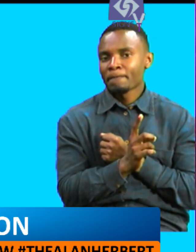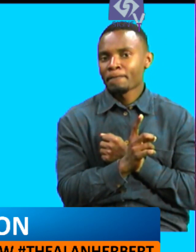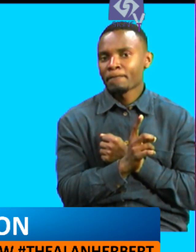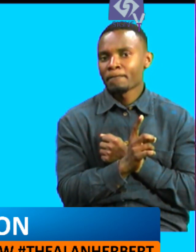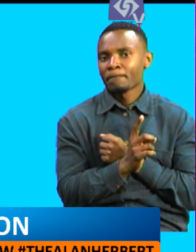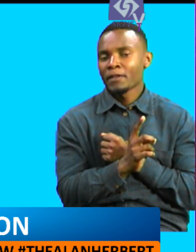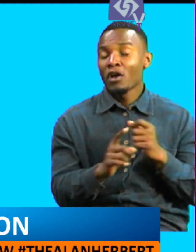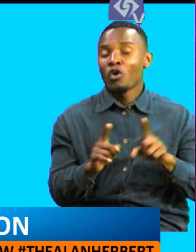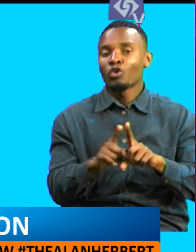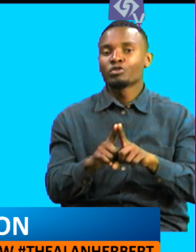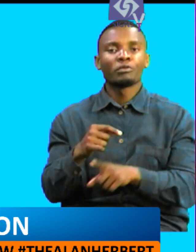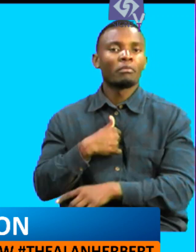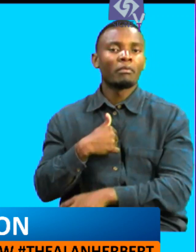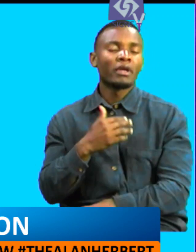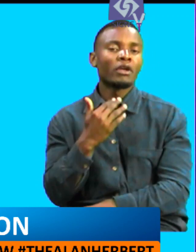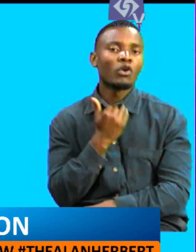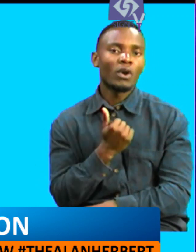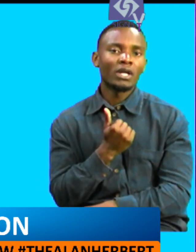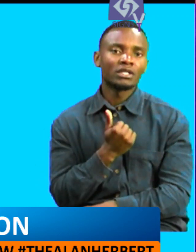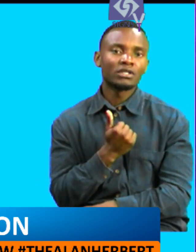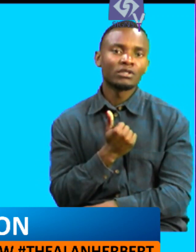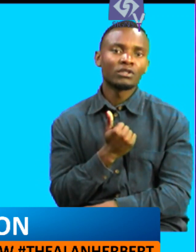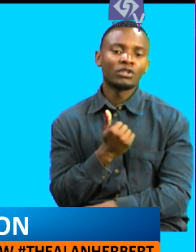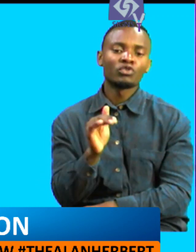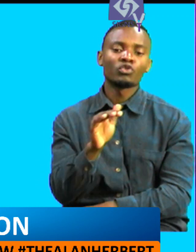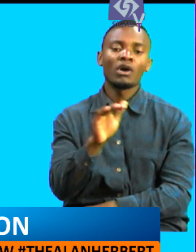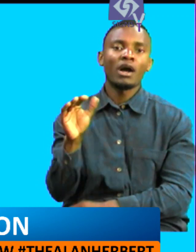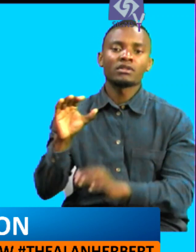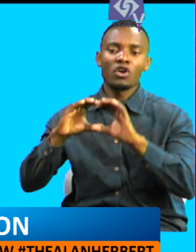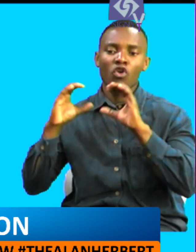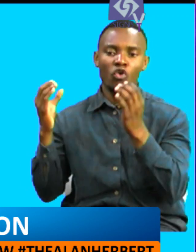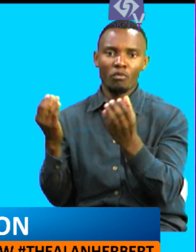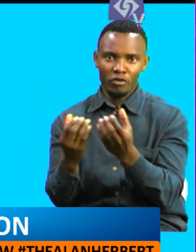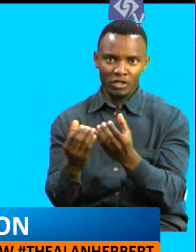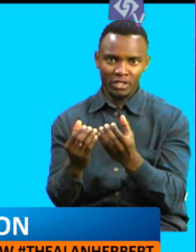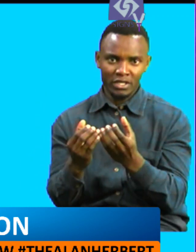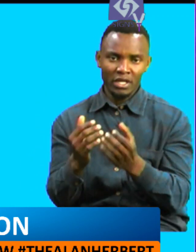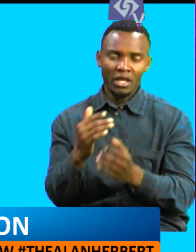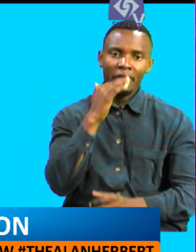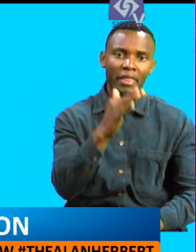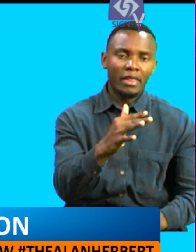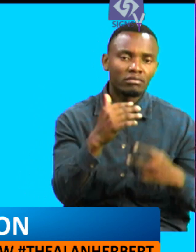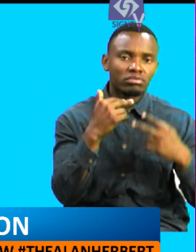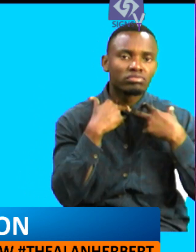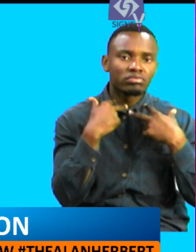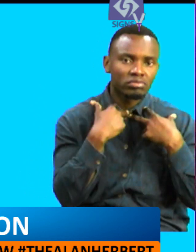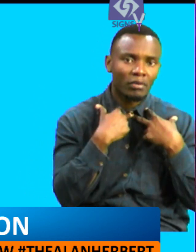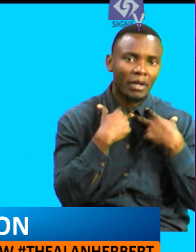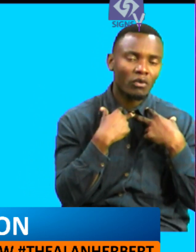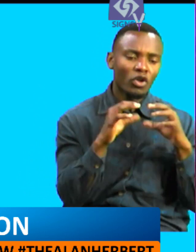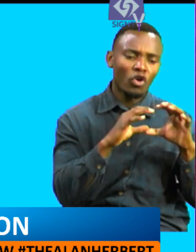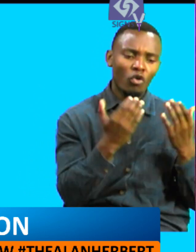This one also, I want to call on our community, the stammering